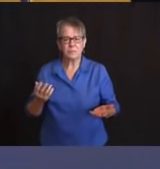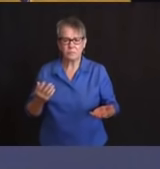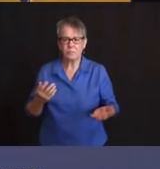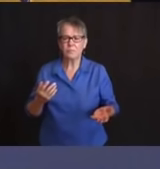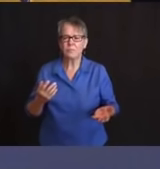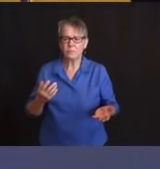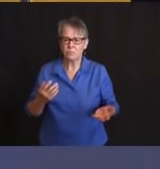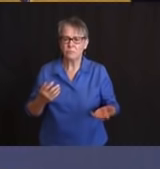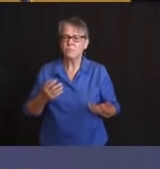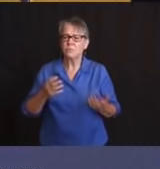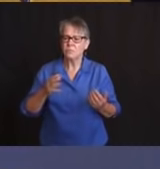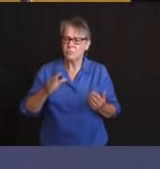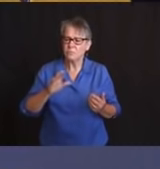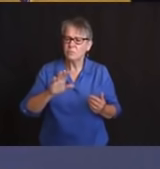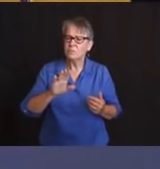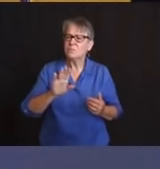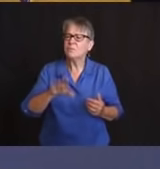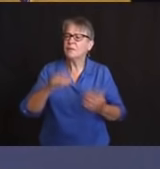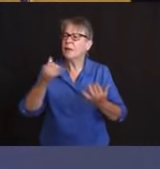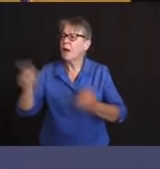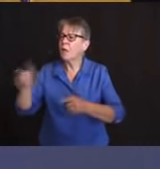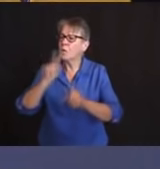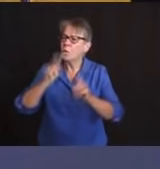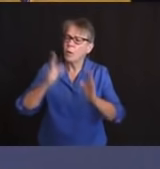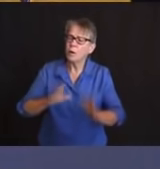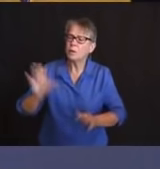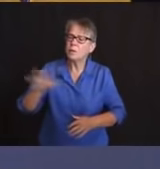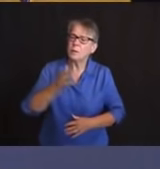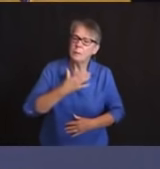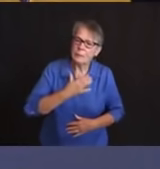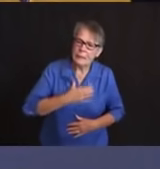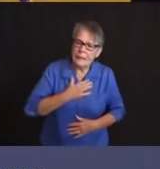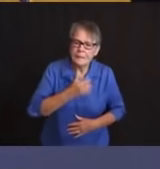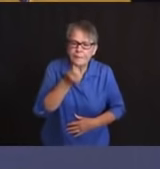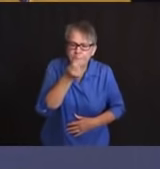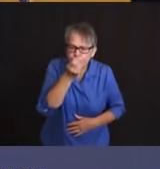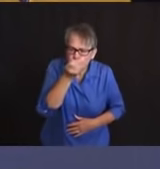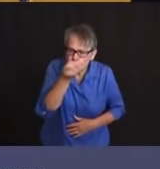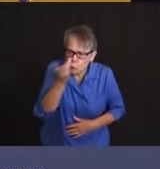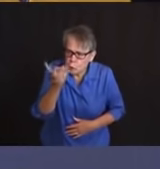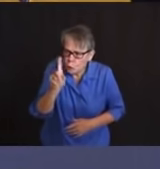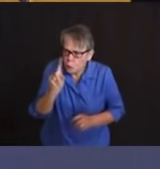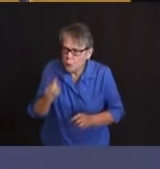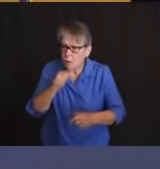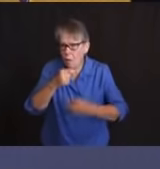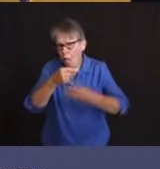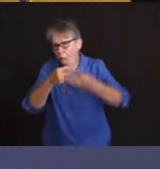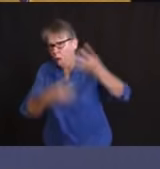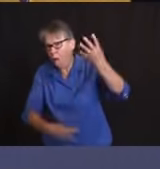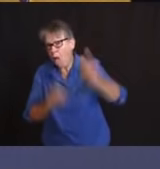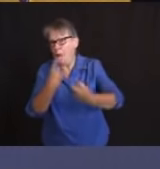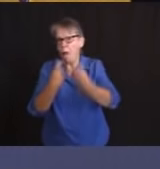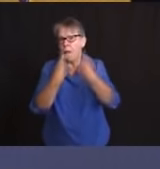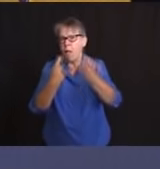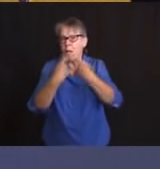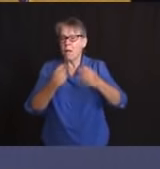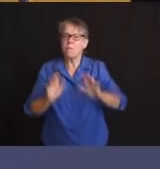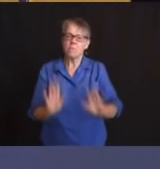to give a quick shout out to Tammy and the New Jersey Pandemic Relief Fund. It's